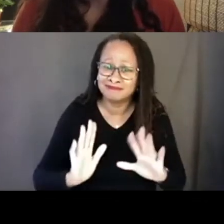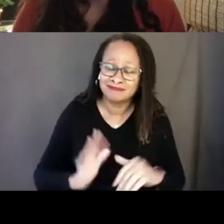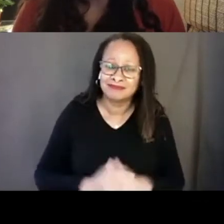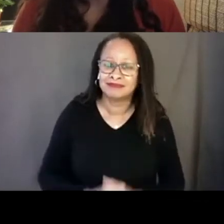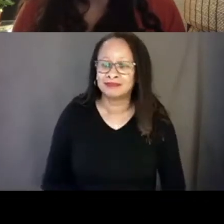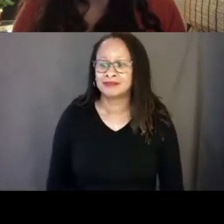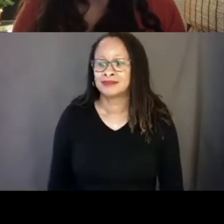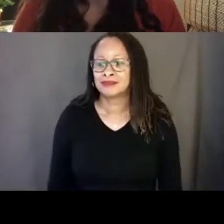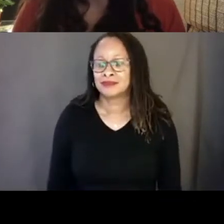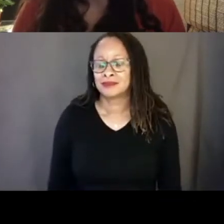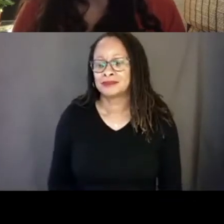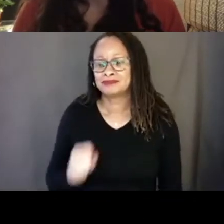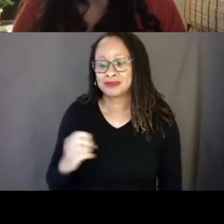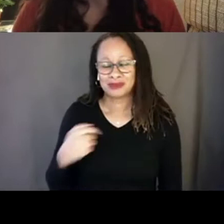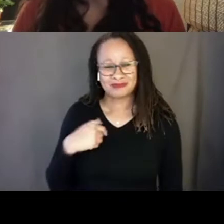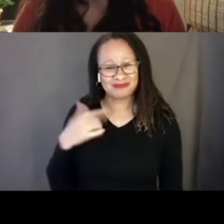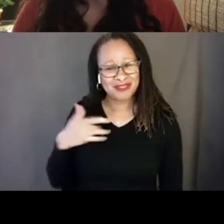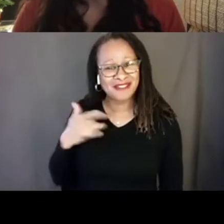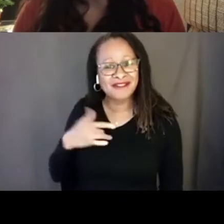So I think, you know,